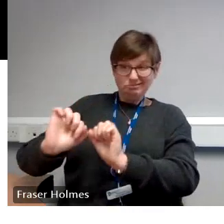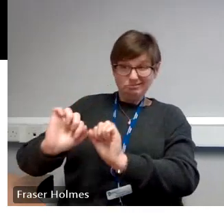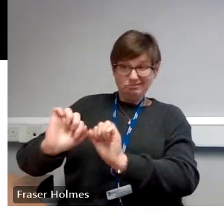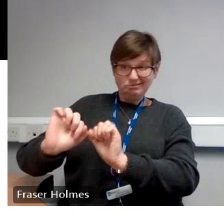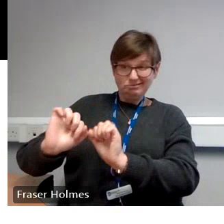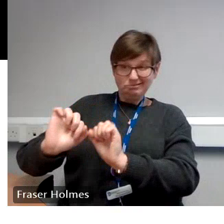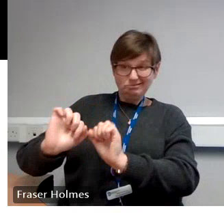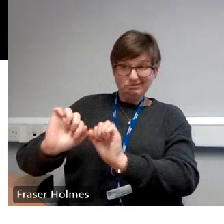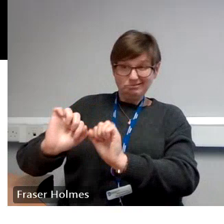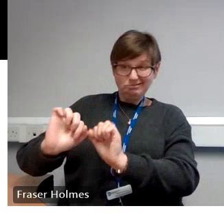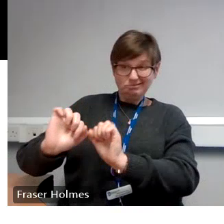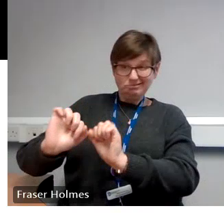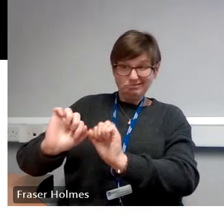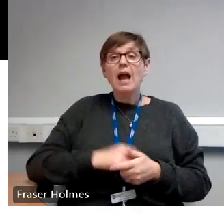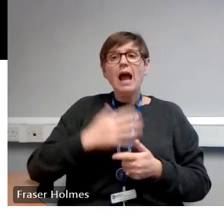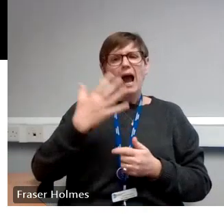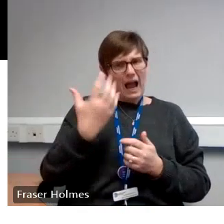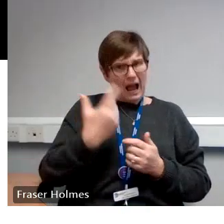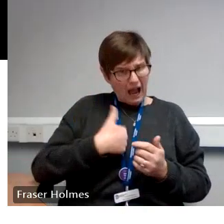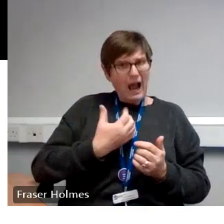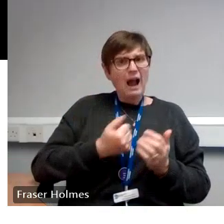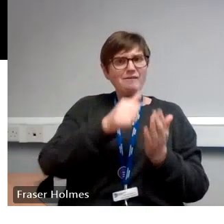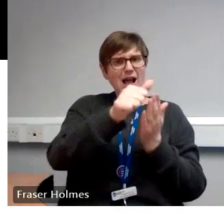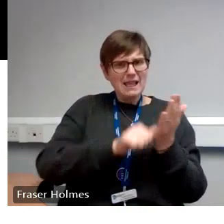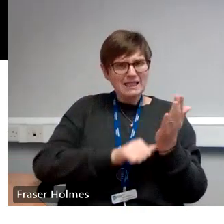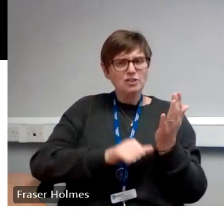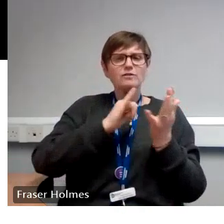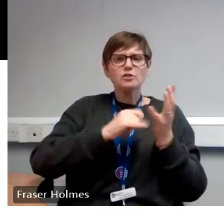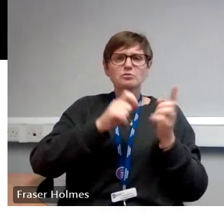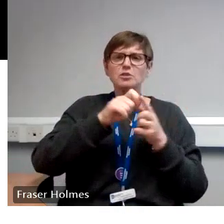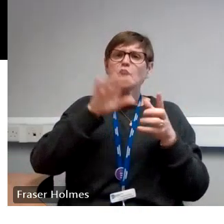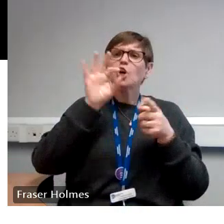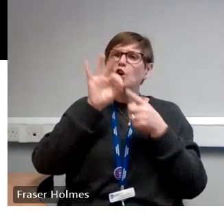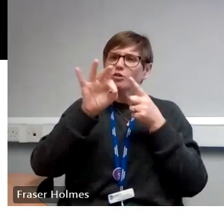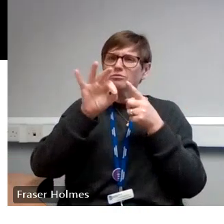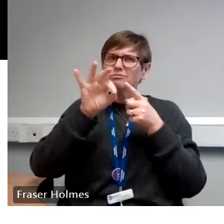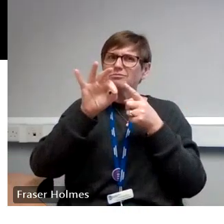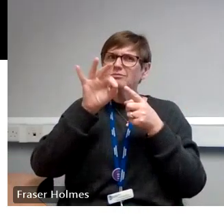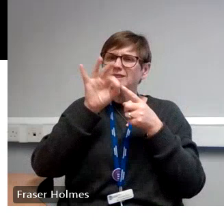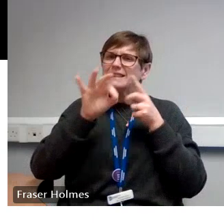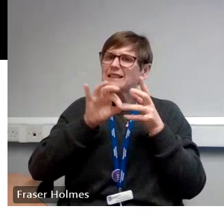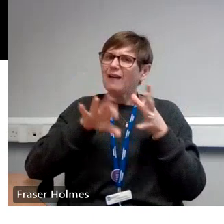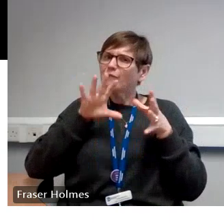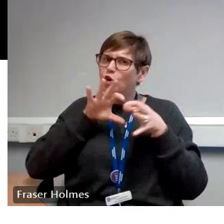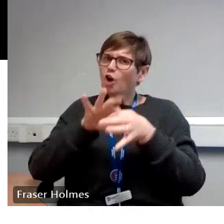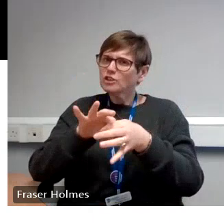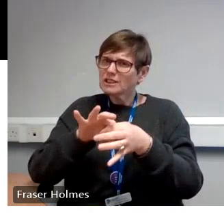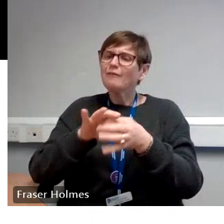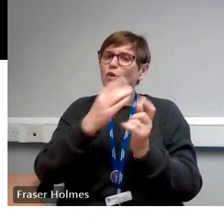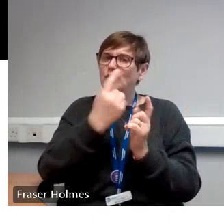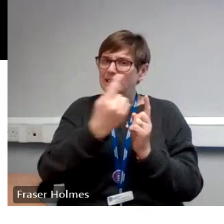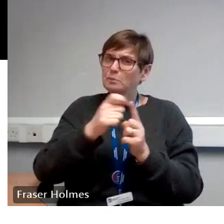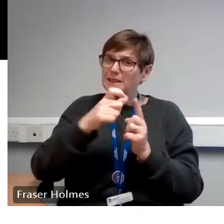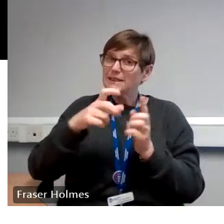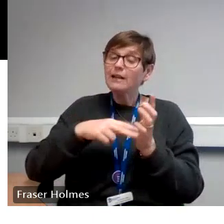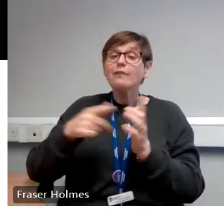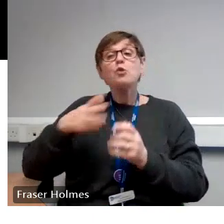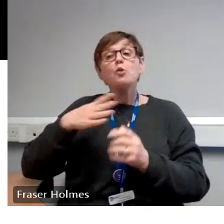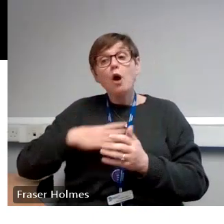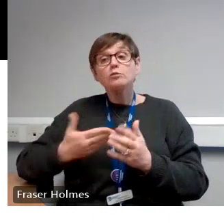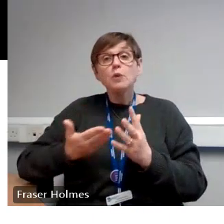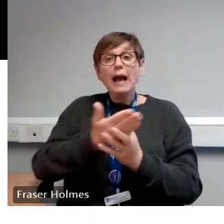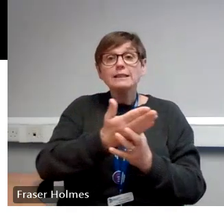that I have got a list of social prescribing contact details for each of the PCNs. So if you wanted to access a